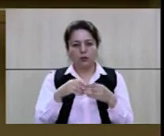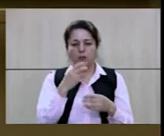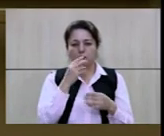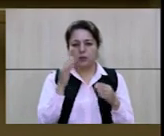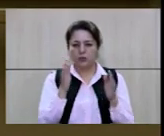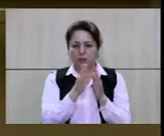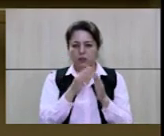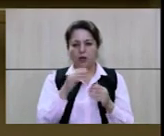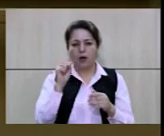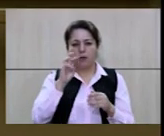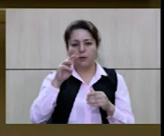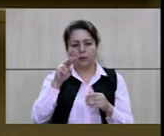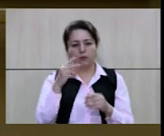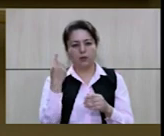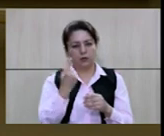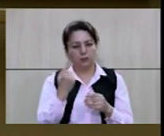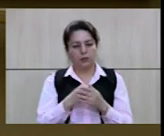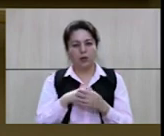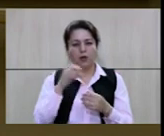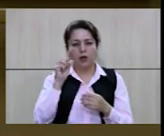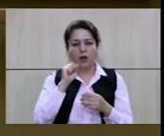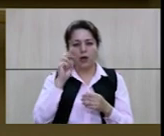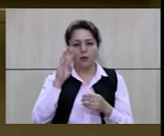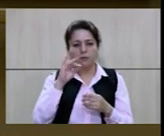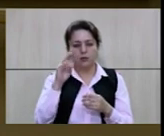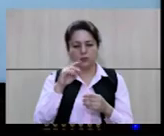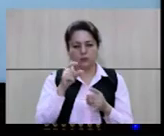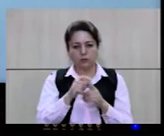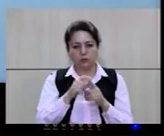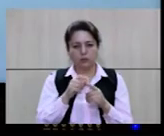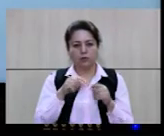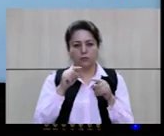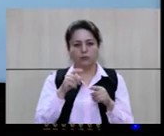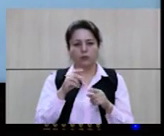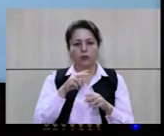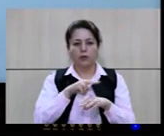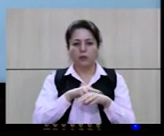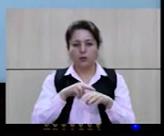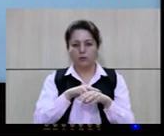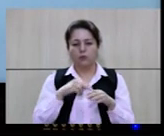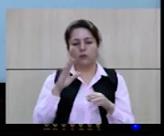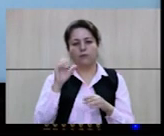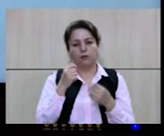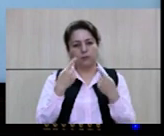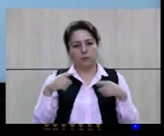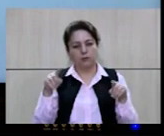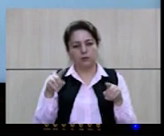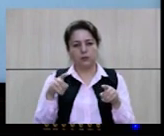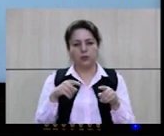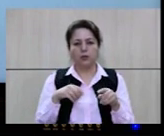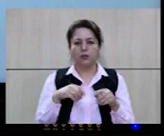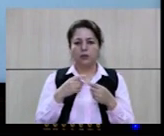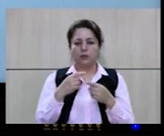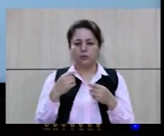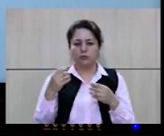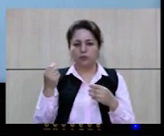Keyingi so'zimiz amin so'zi. Bu soliq va boshqa tushumlarni yig'uvchi va